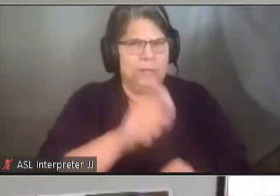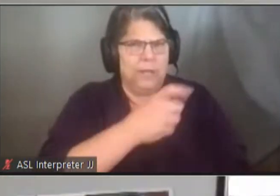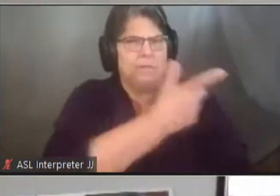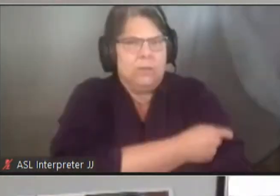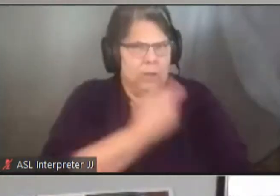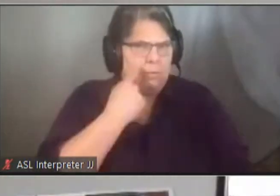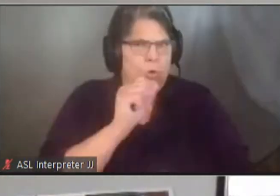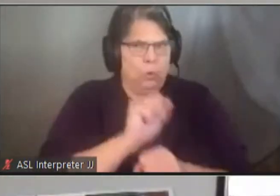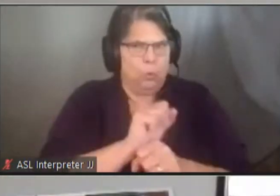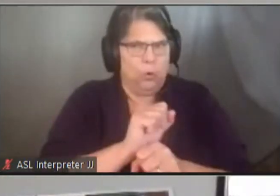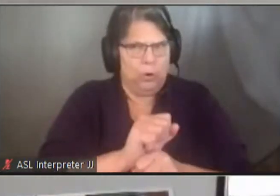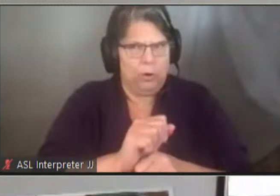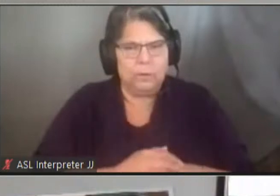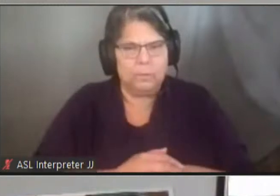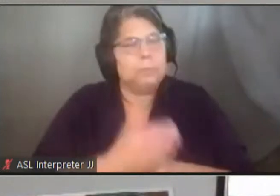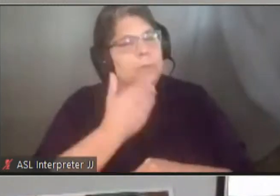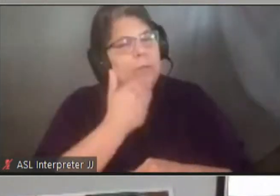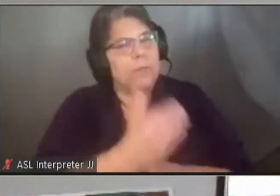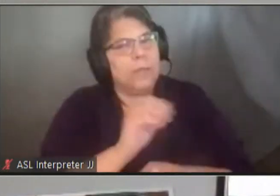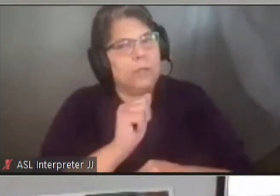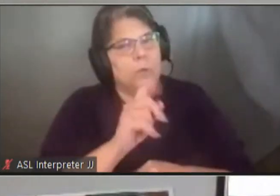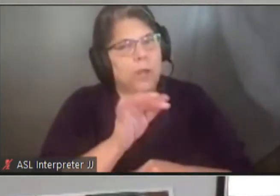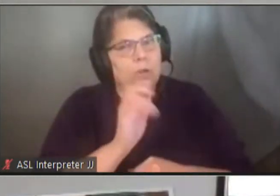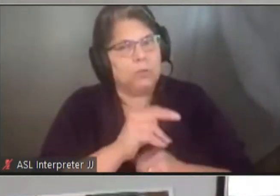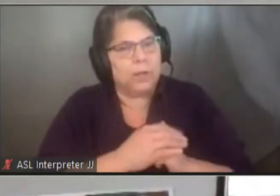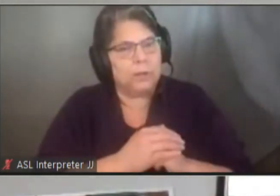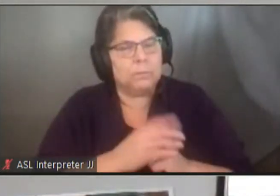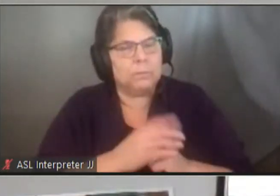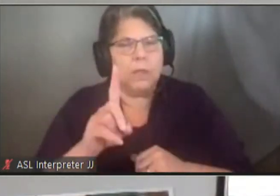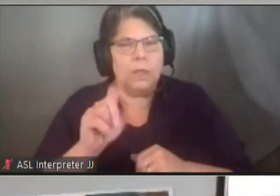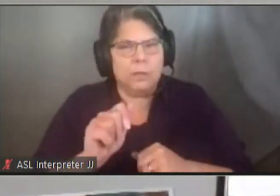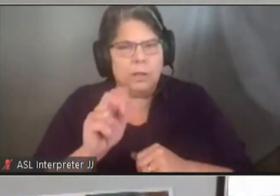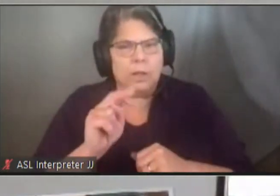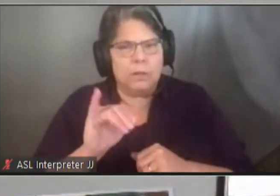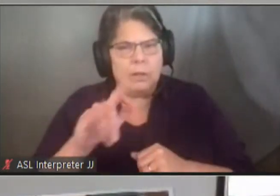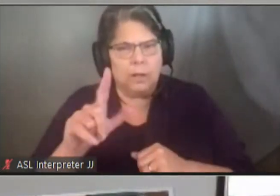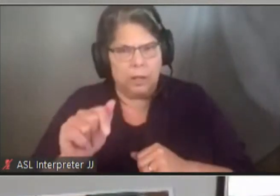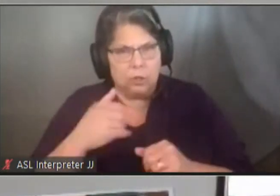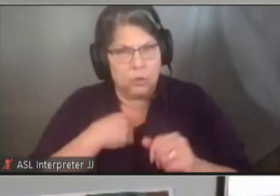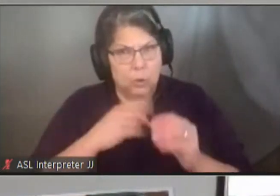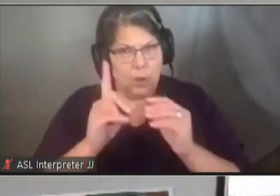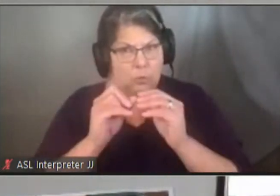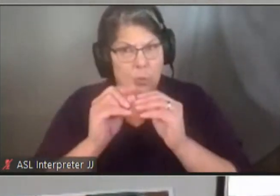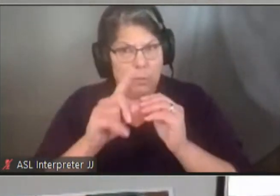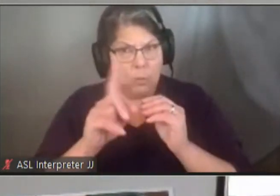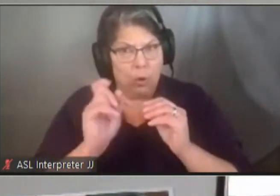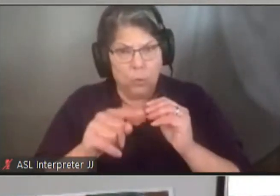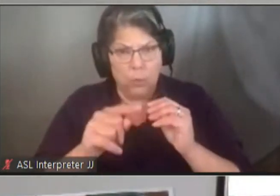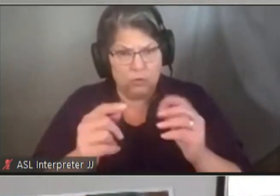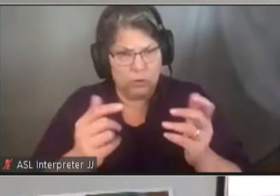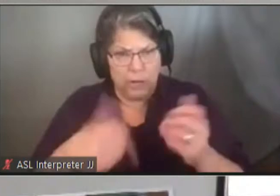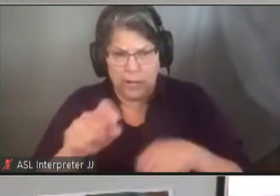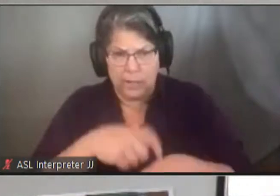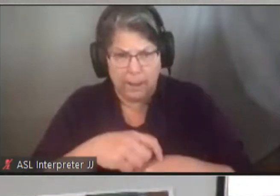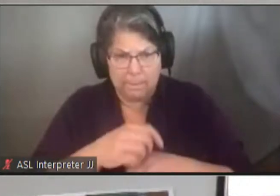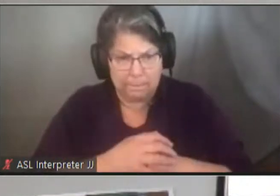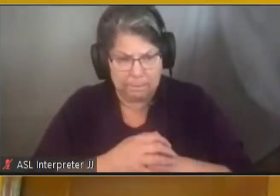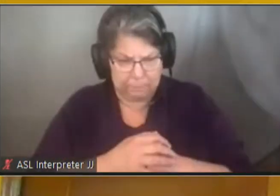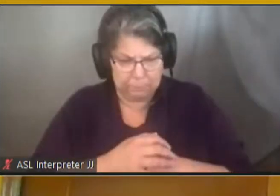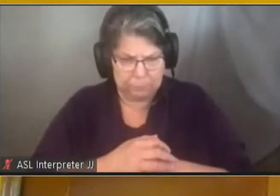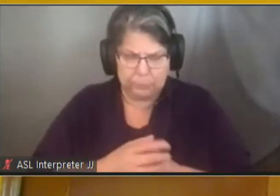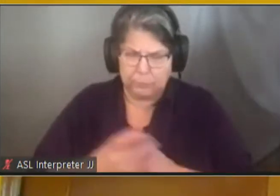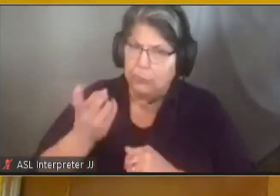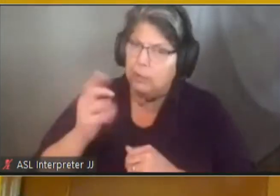Thank you, Adrian, for that additional question. Danila, you have one more question whenever you're ready.